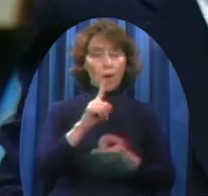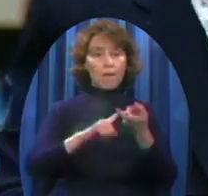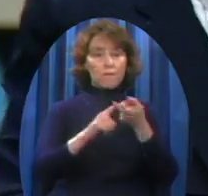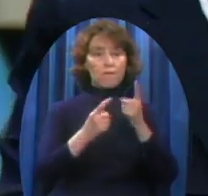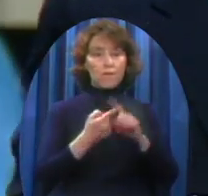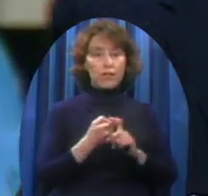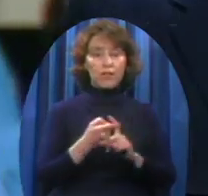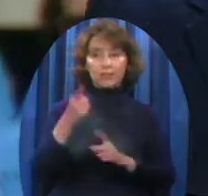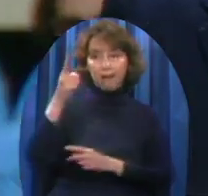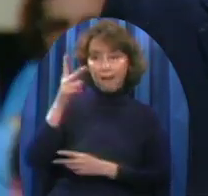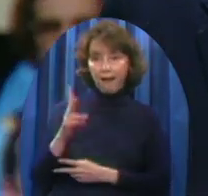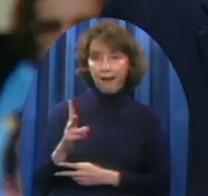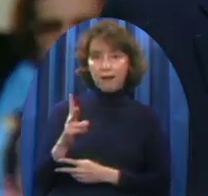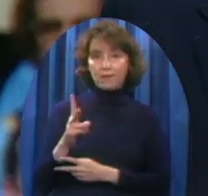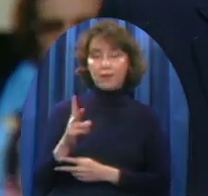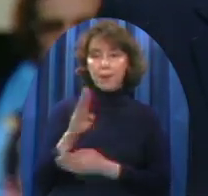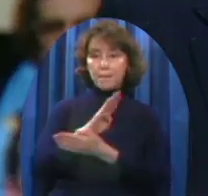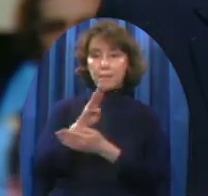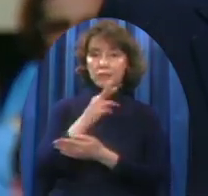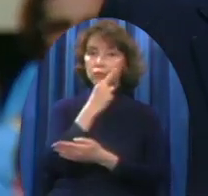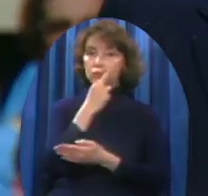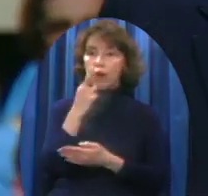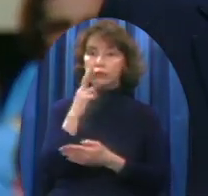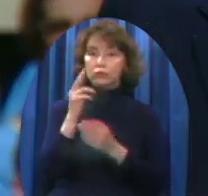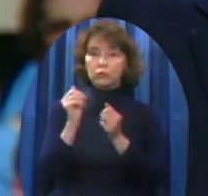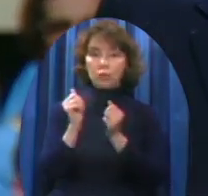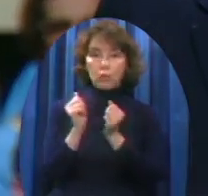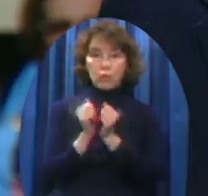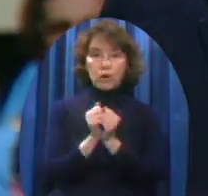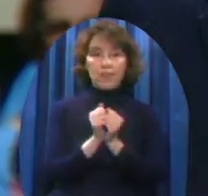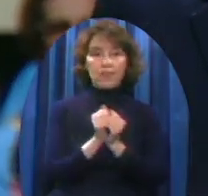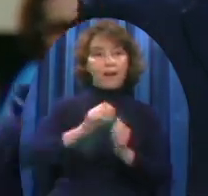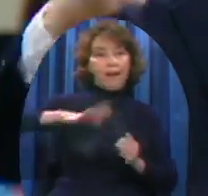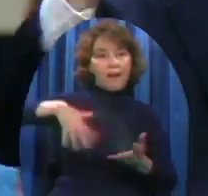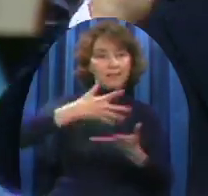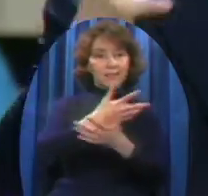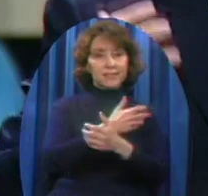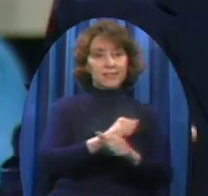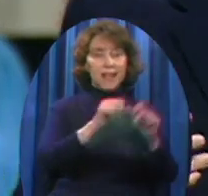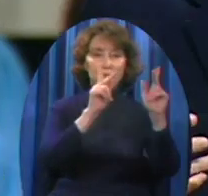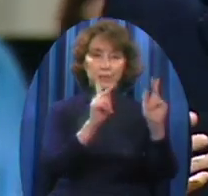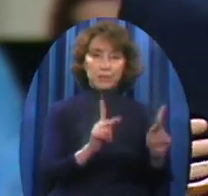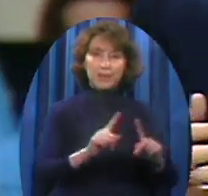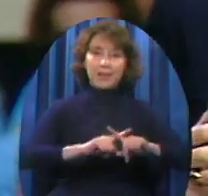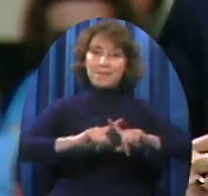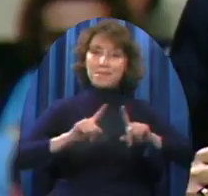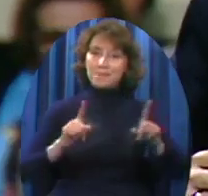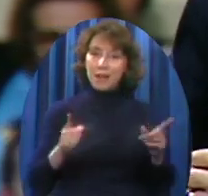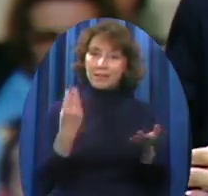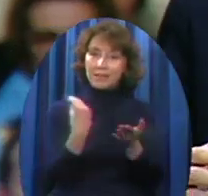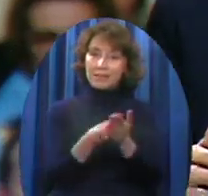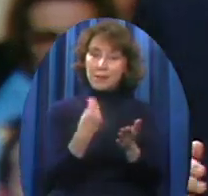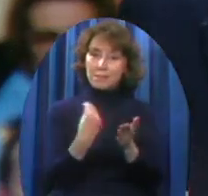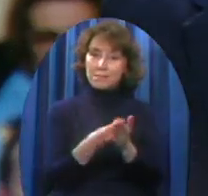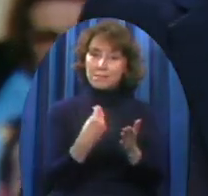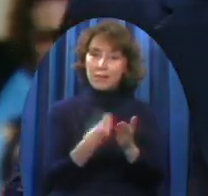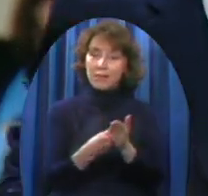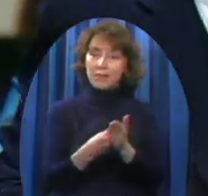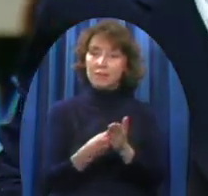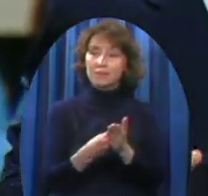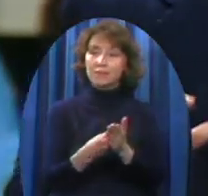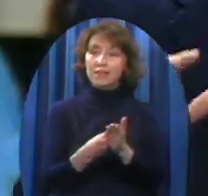in half and half with an unsaved man. He was a nice man, a good man. But the economics of the situation demanded a decision